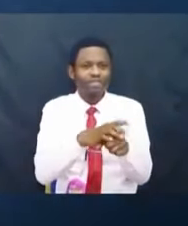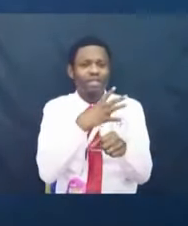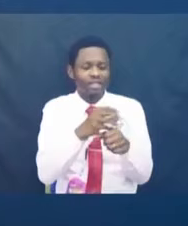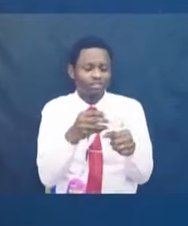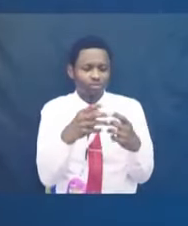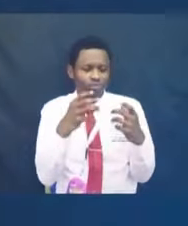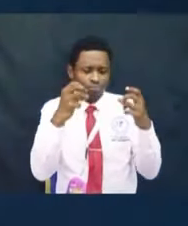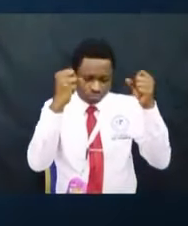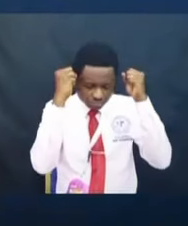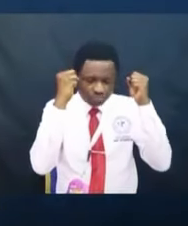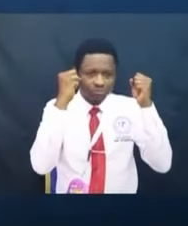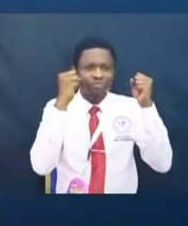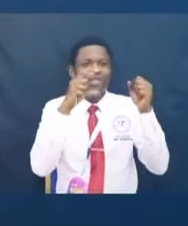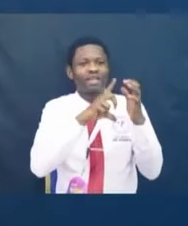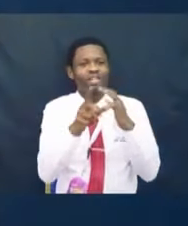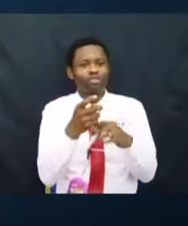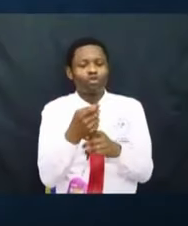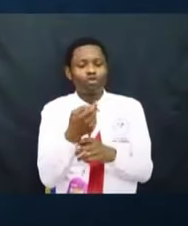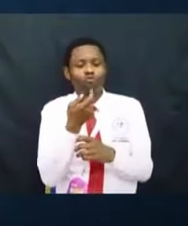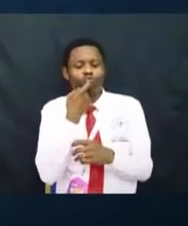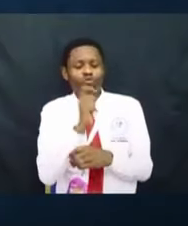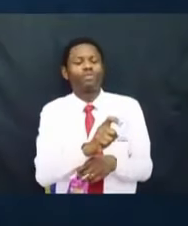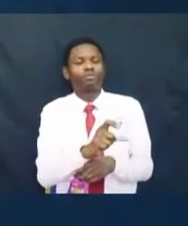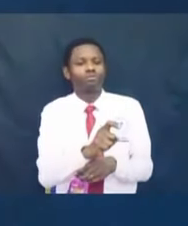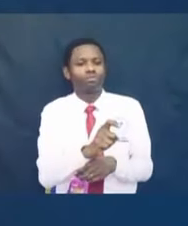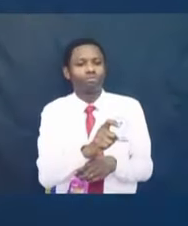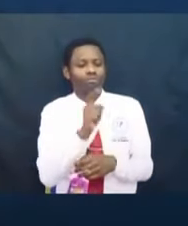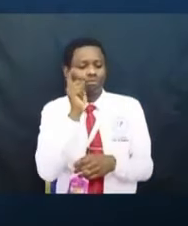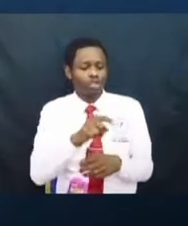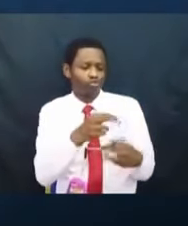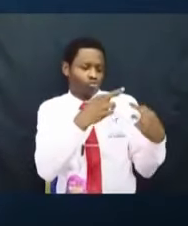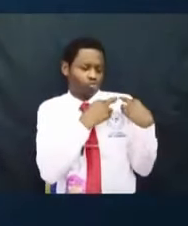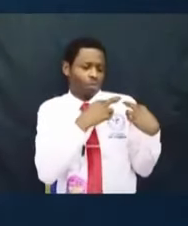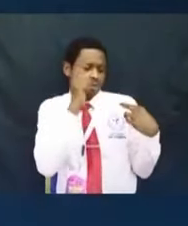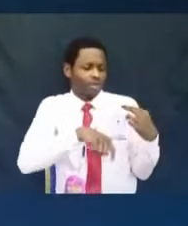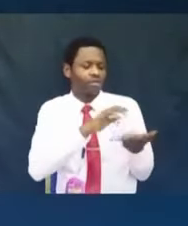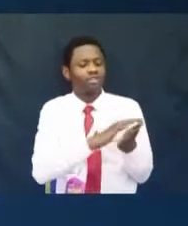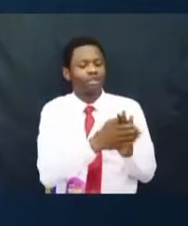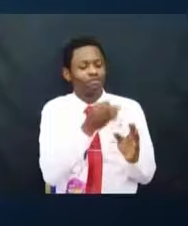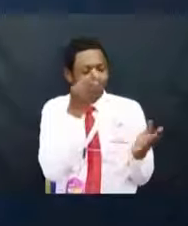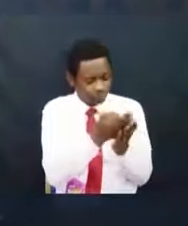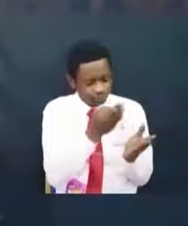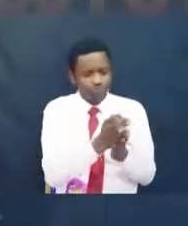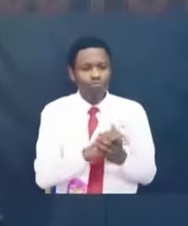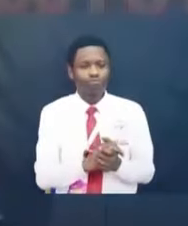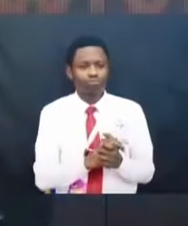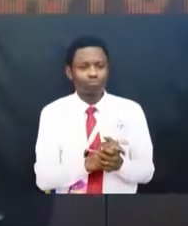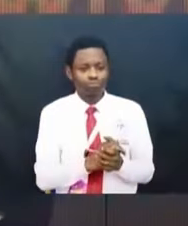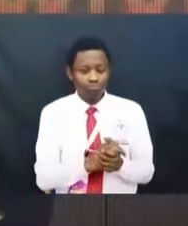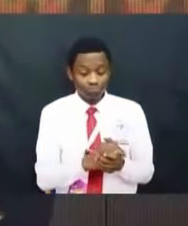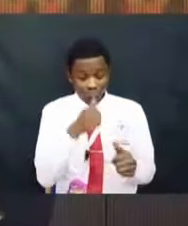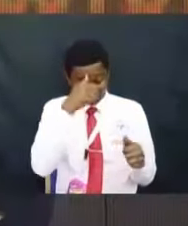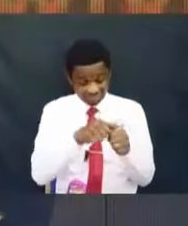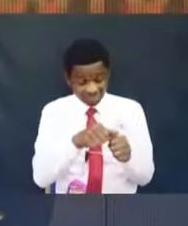We need to be faithful as ministers to our oath. Let me just remind you of some of the things we said the day you were